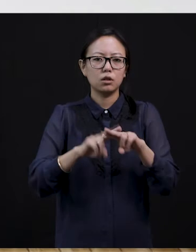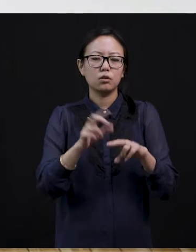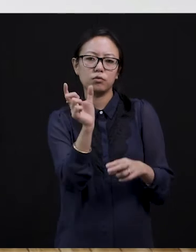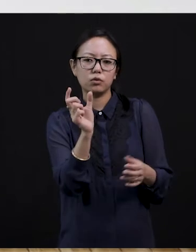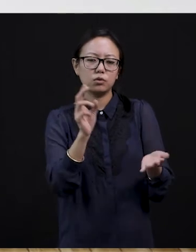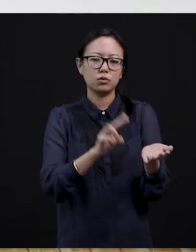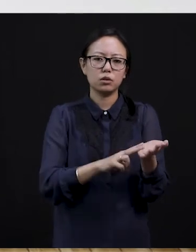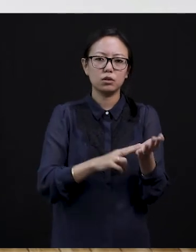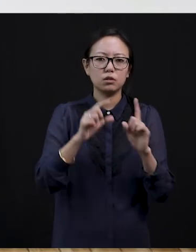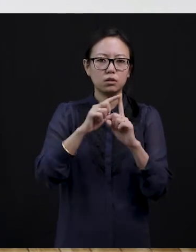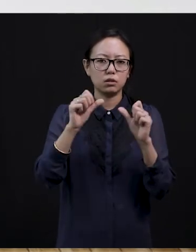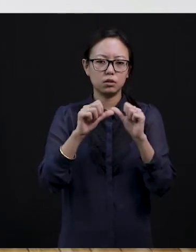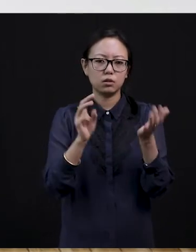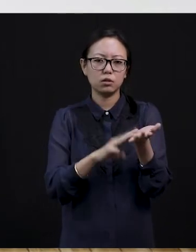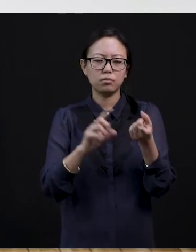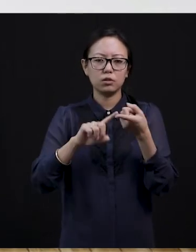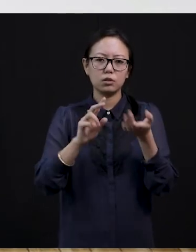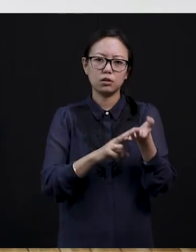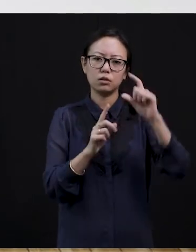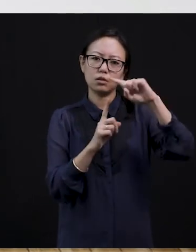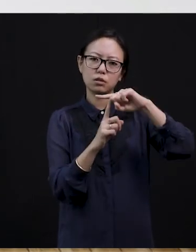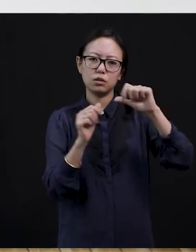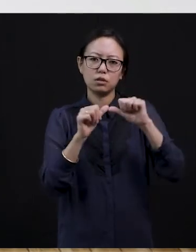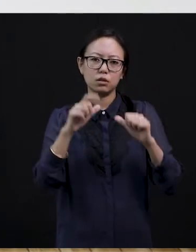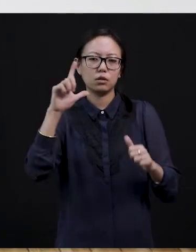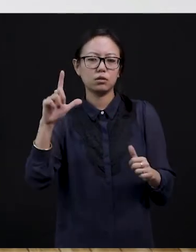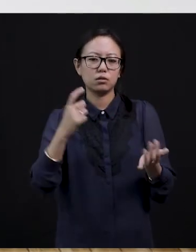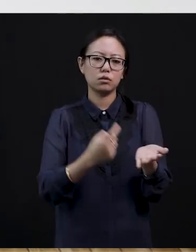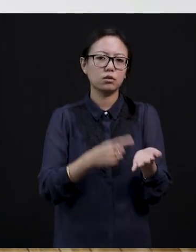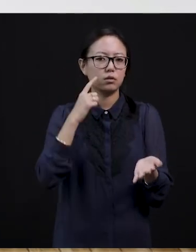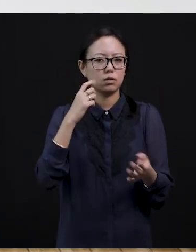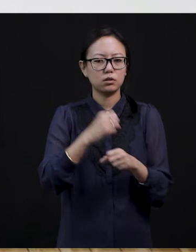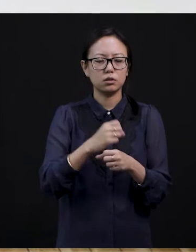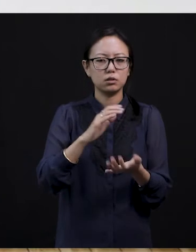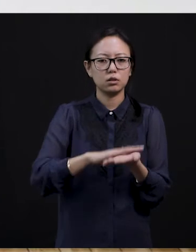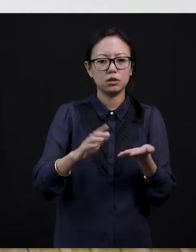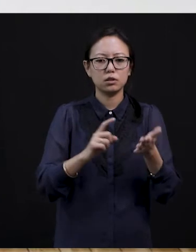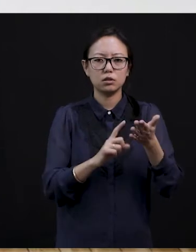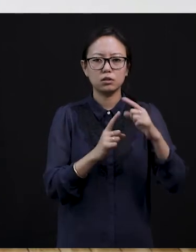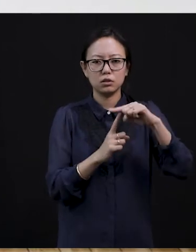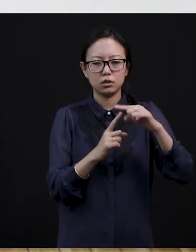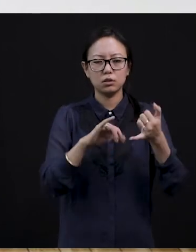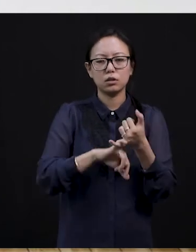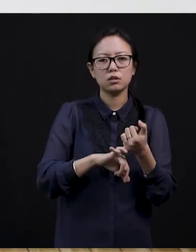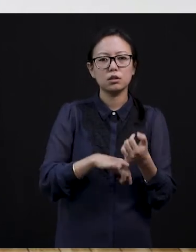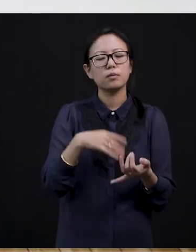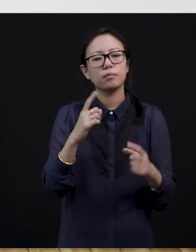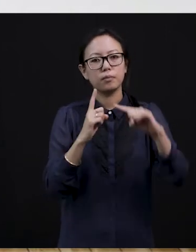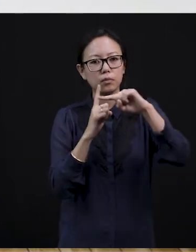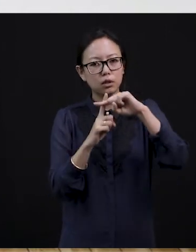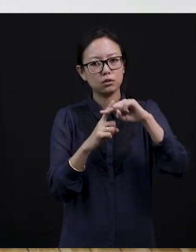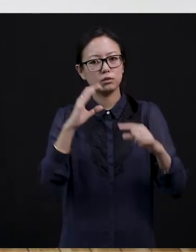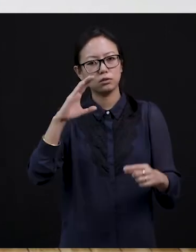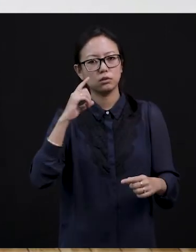to equality, to freedom, to religious practices, that was given to you. Civil rights is when you are voting. So